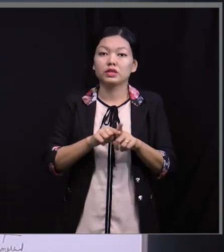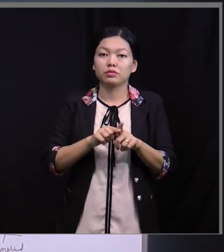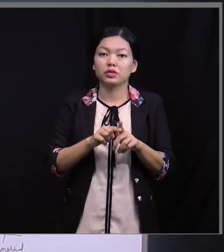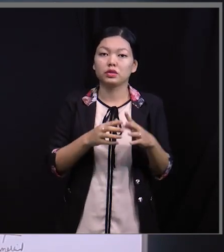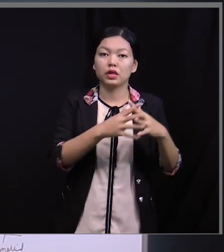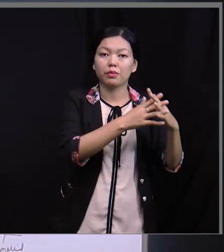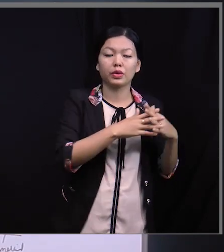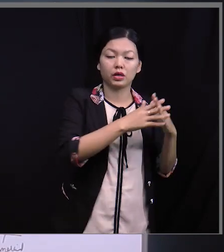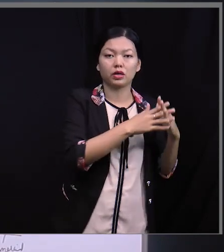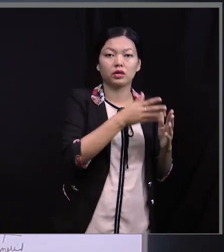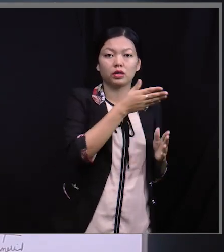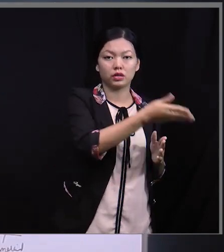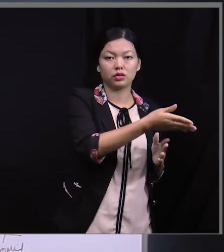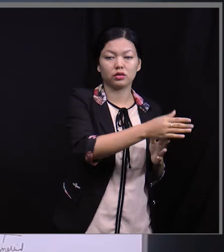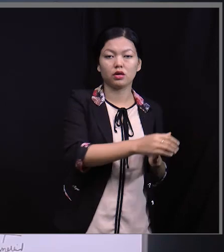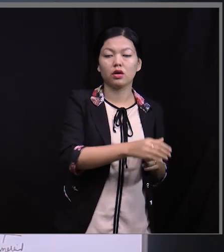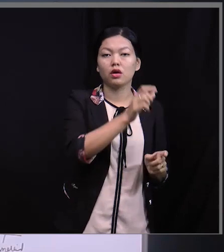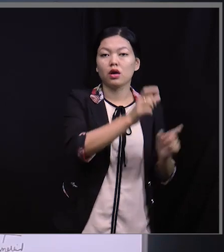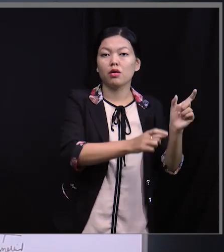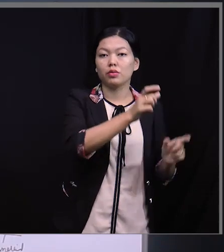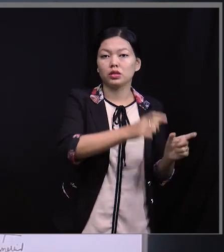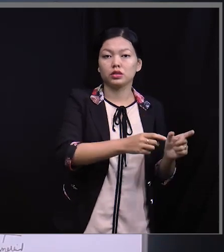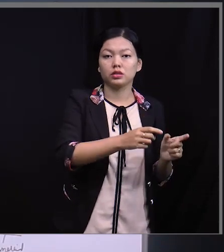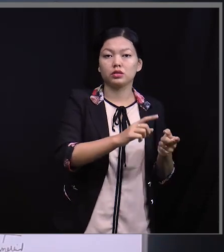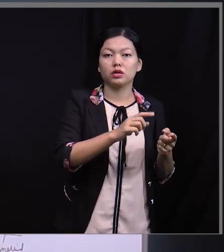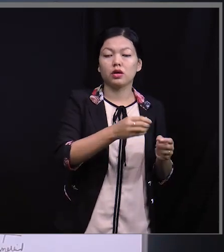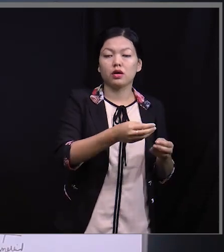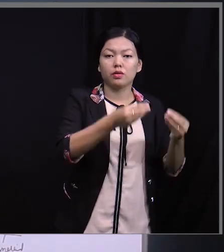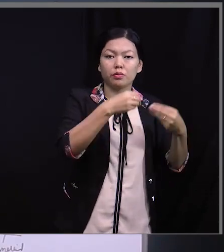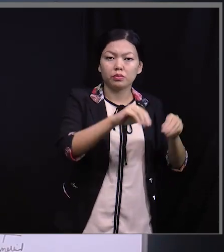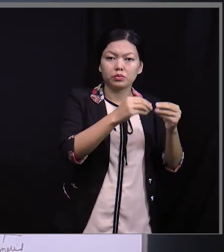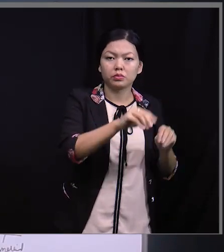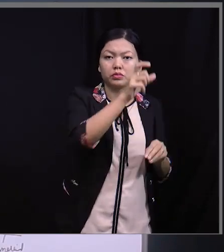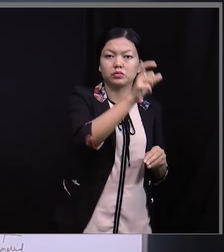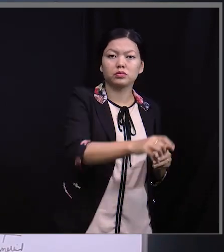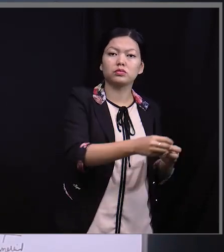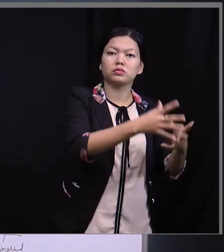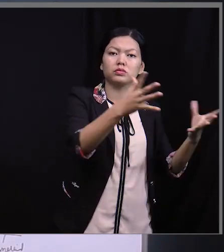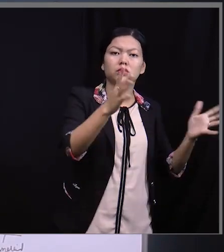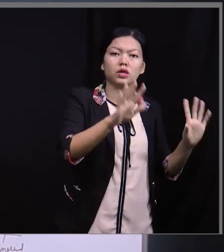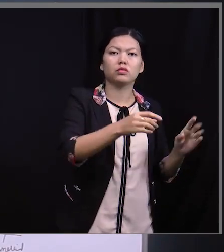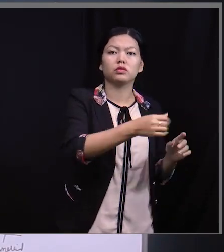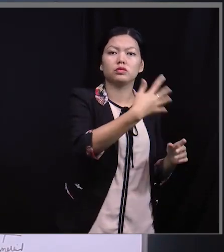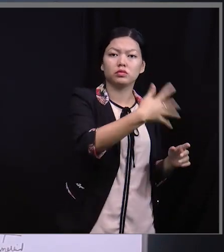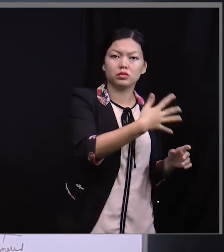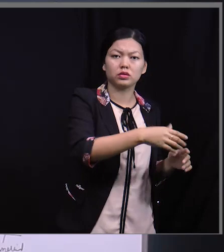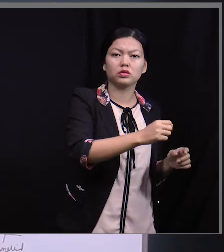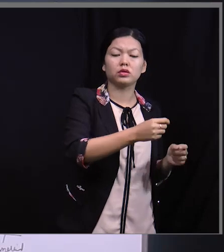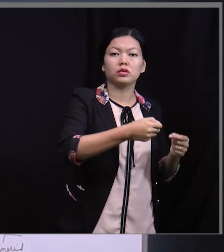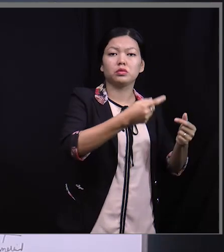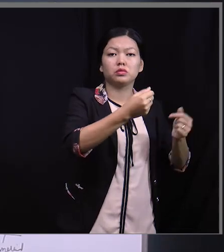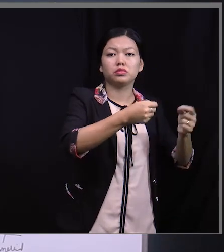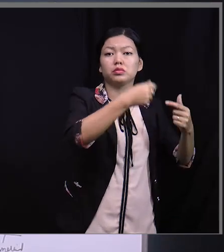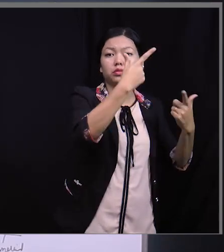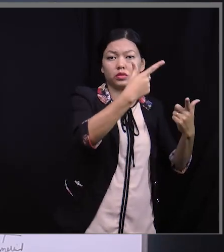if we look back to the history, the countries who have more numbers of entrepreneurs